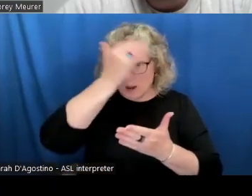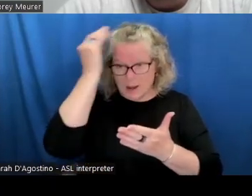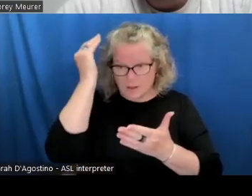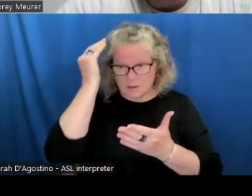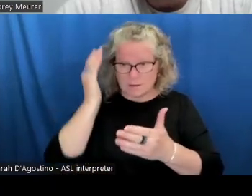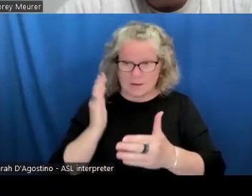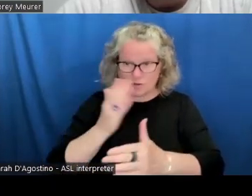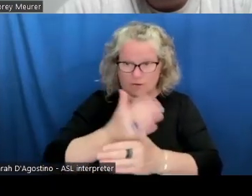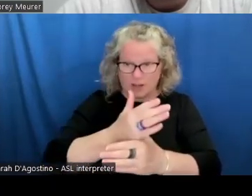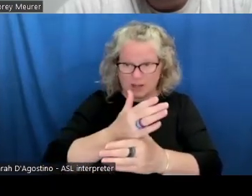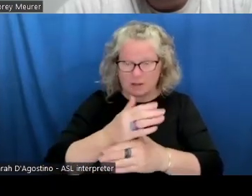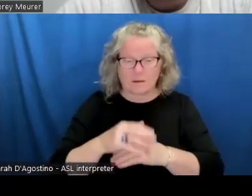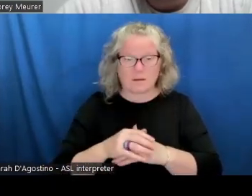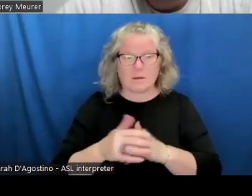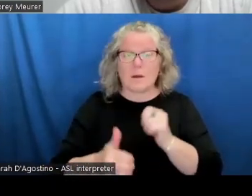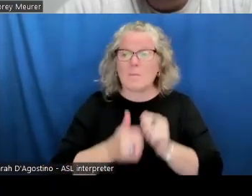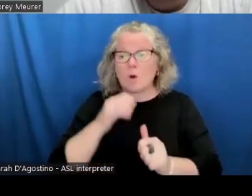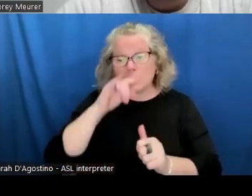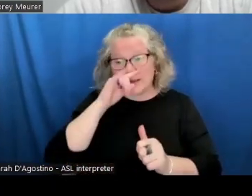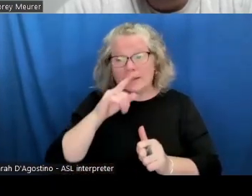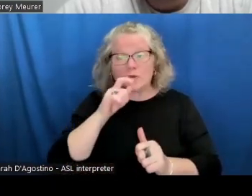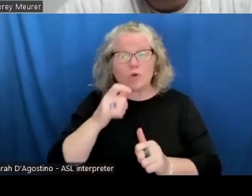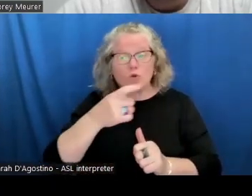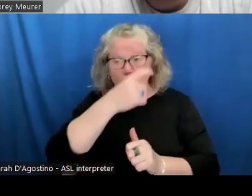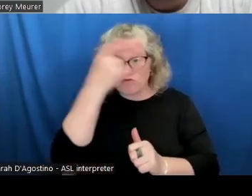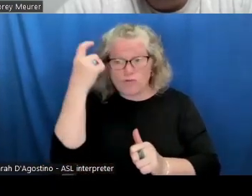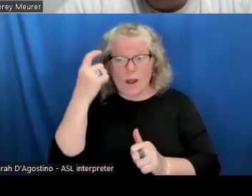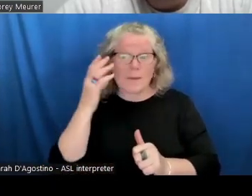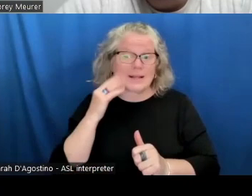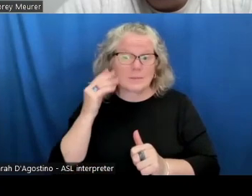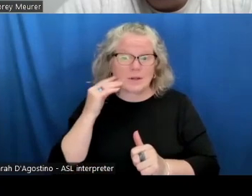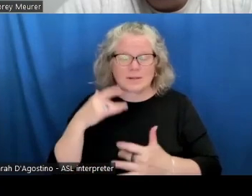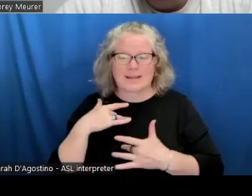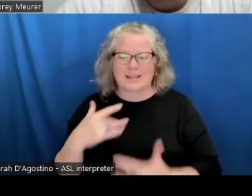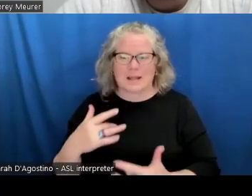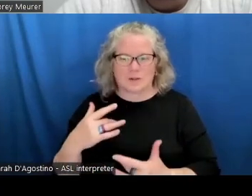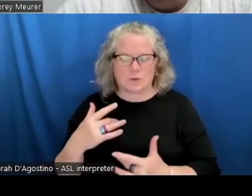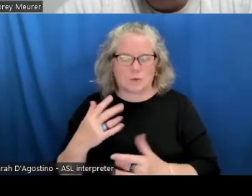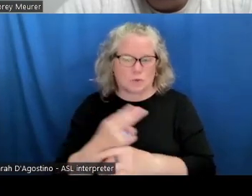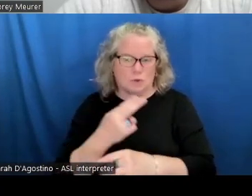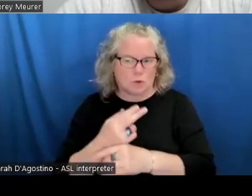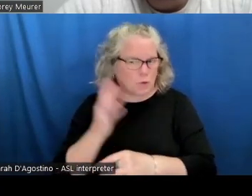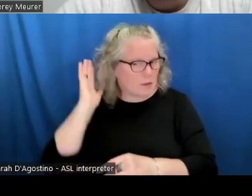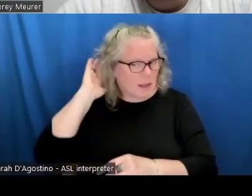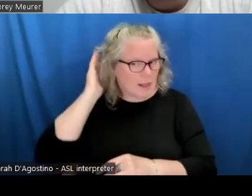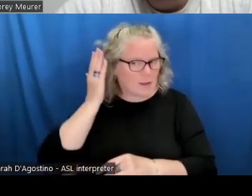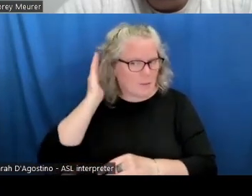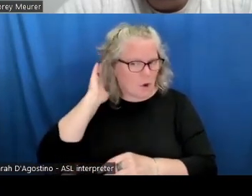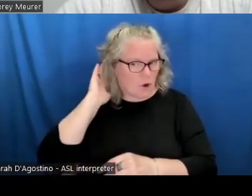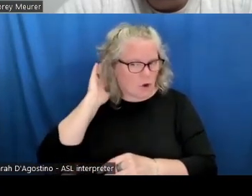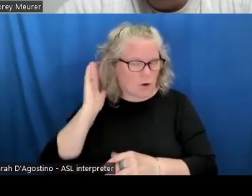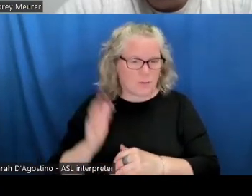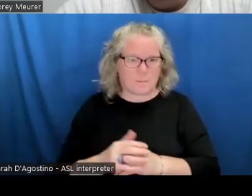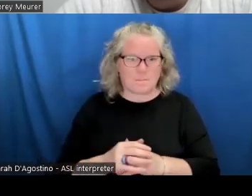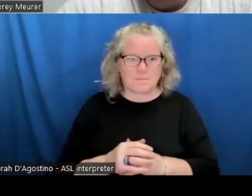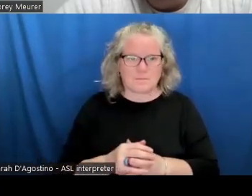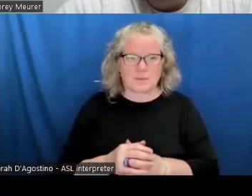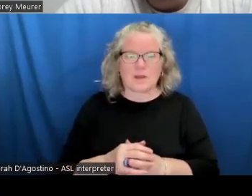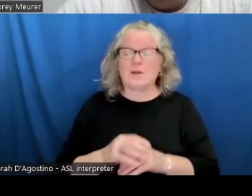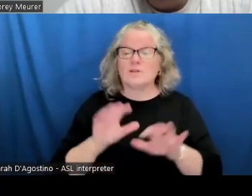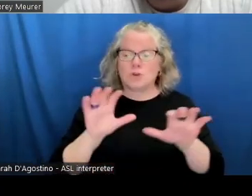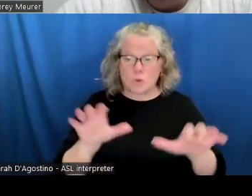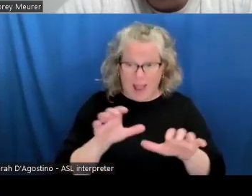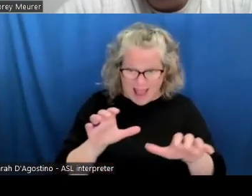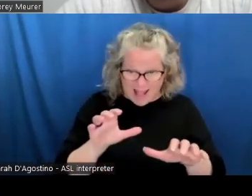experienced trauma are downstairs. So the term Siegel uses is you connect, then you redirect.